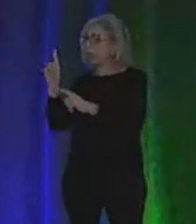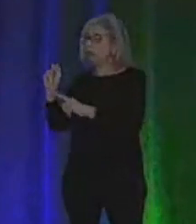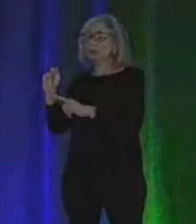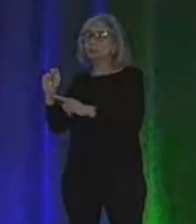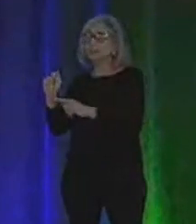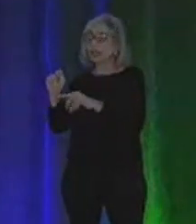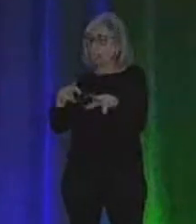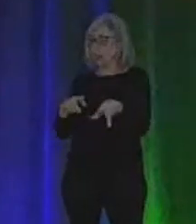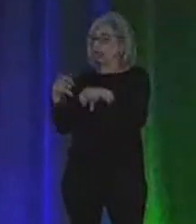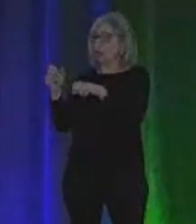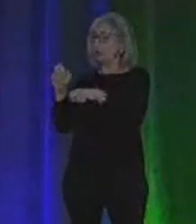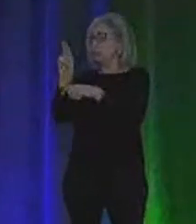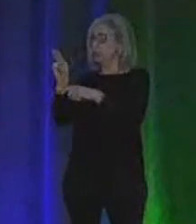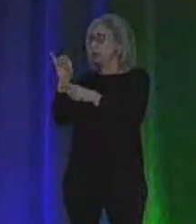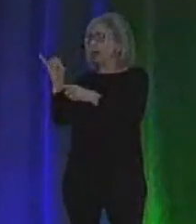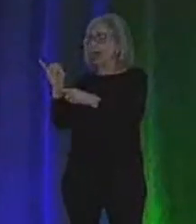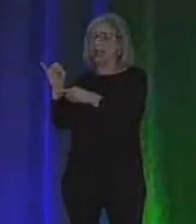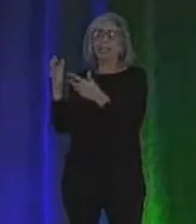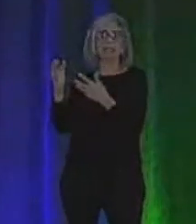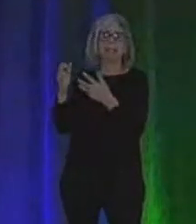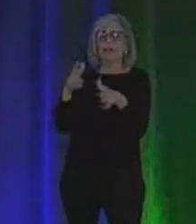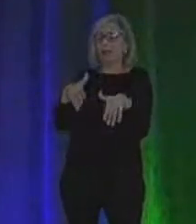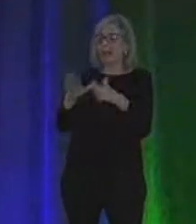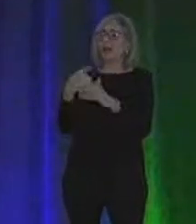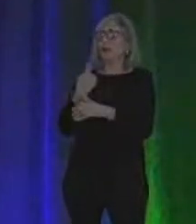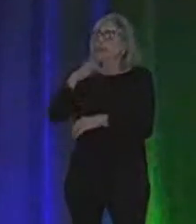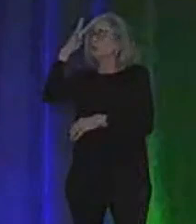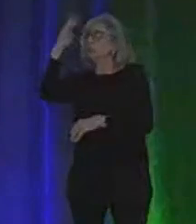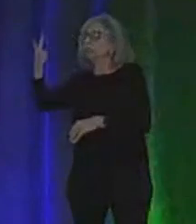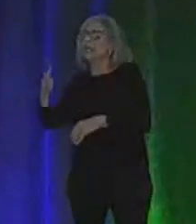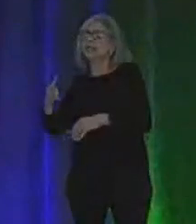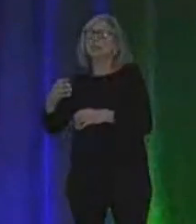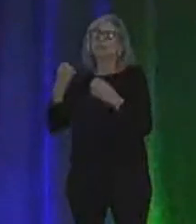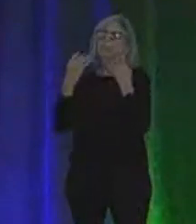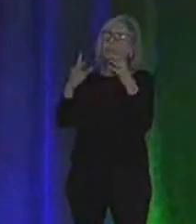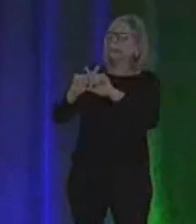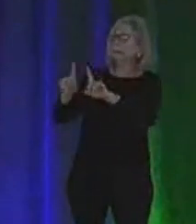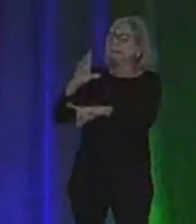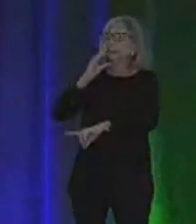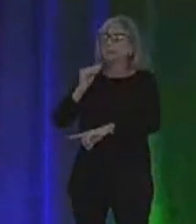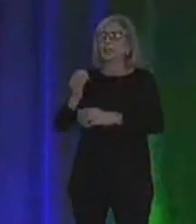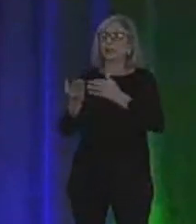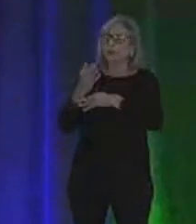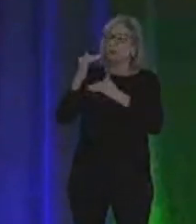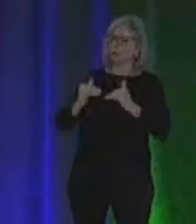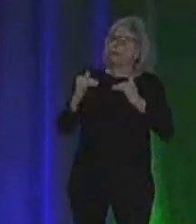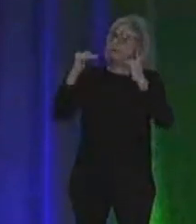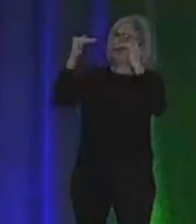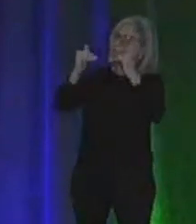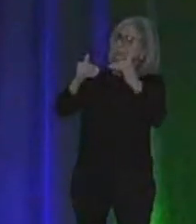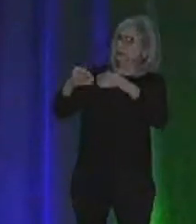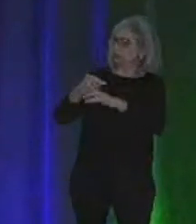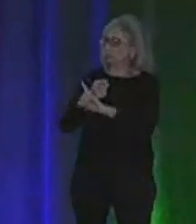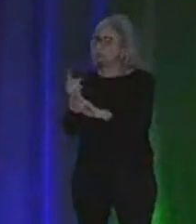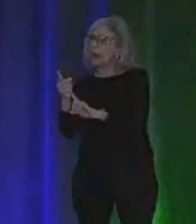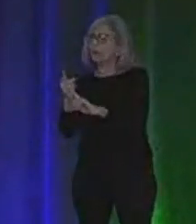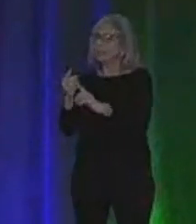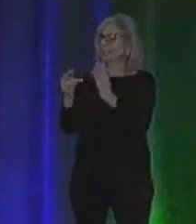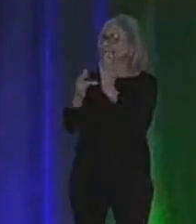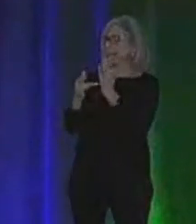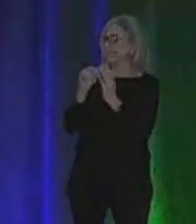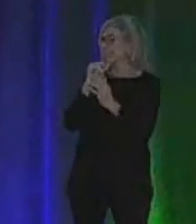and suspense and instant transitions. And it allows us to create shareable experiences through some more advanced routing techniques that I actually did not cover